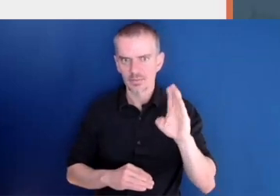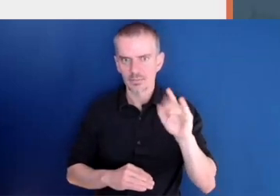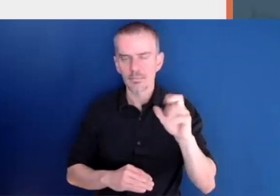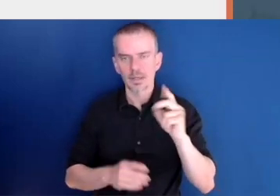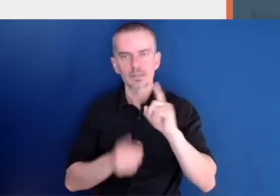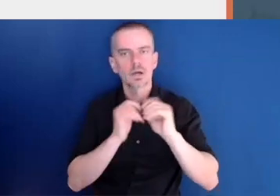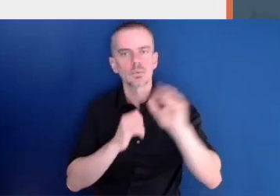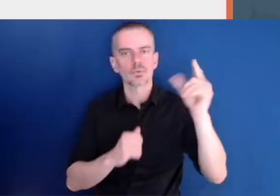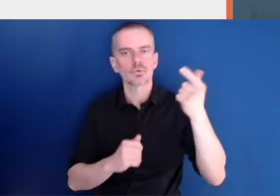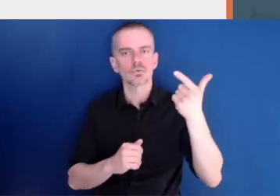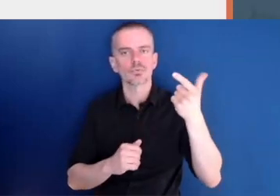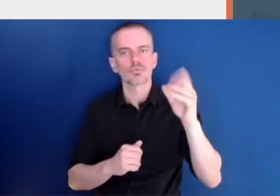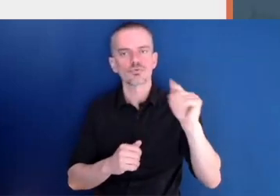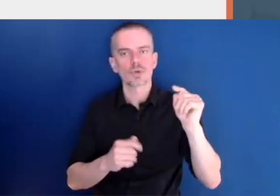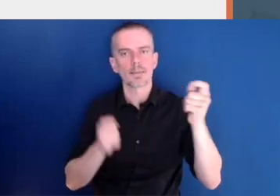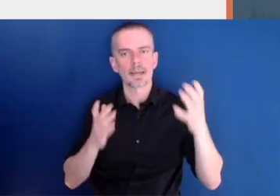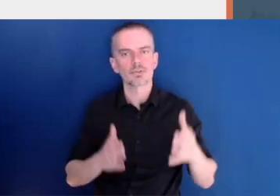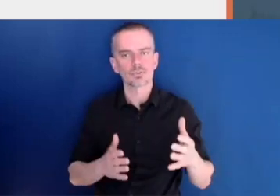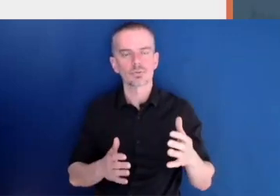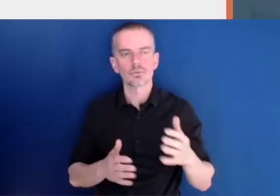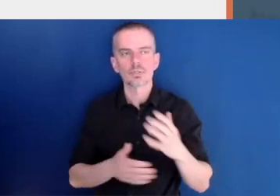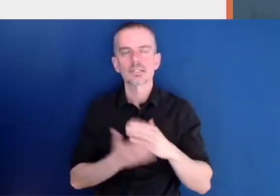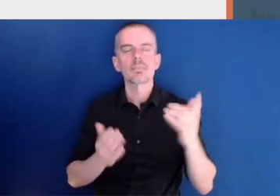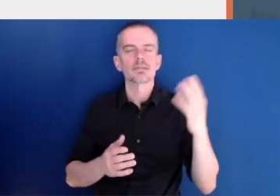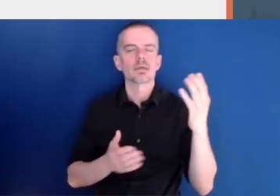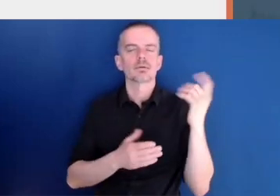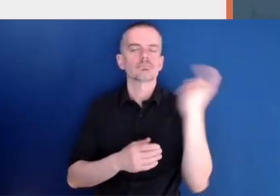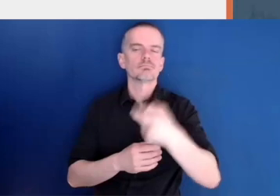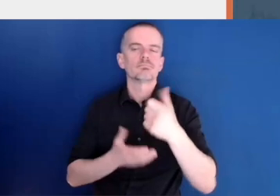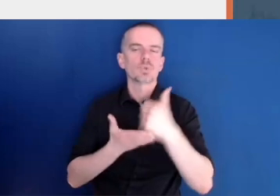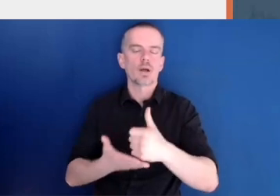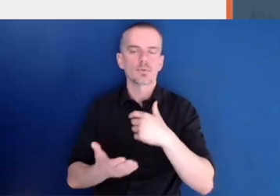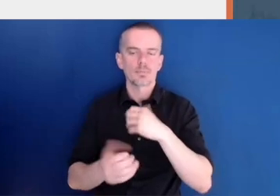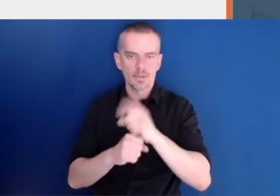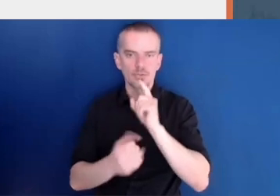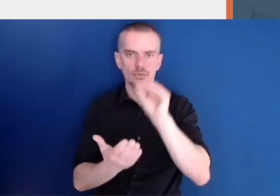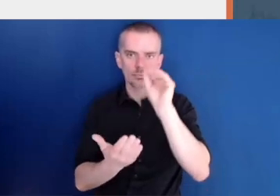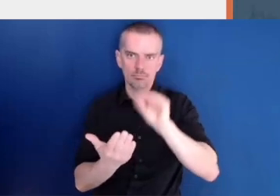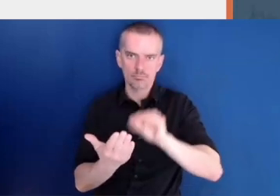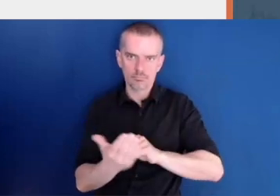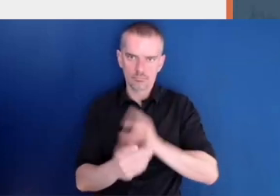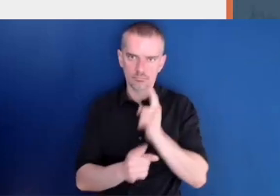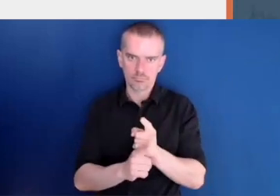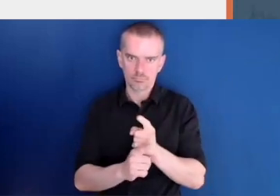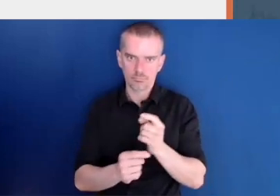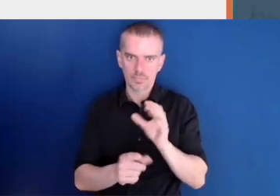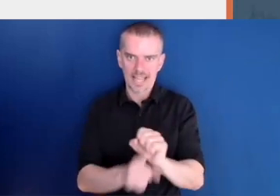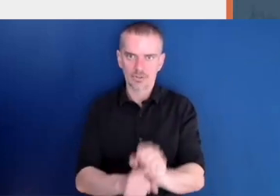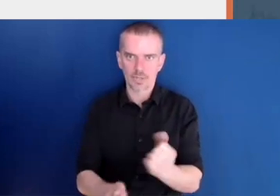they would be able to provide to help make sure that you're capturing all the correct information from the start of your project.